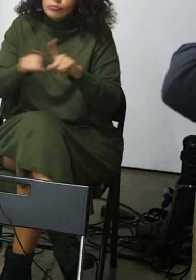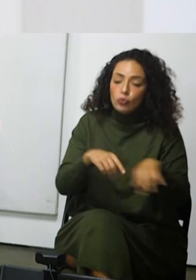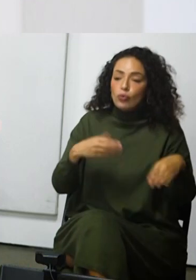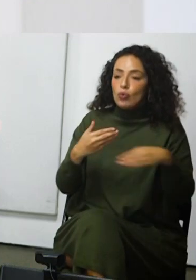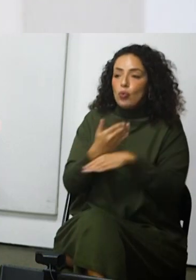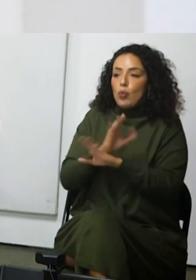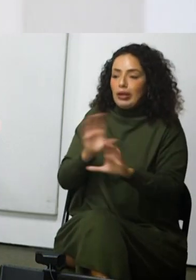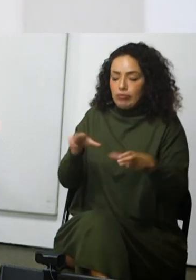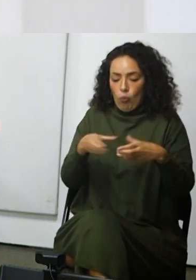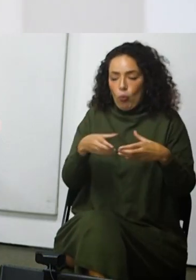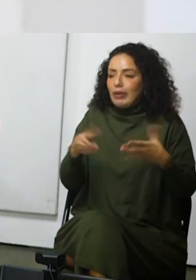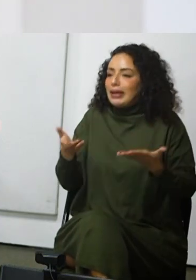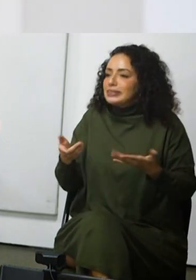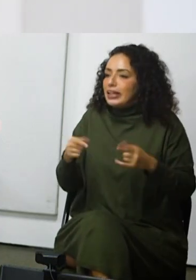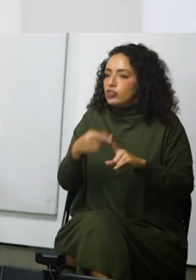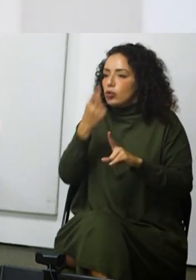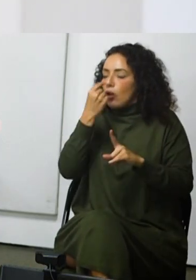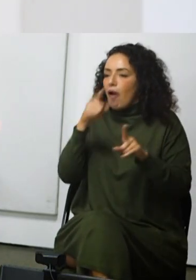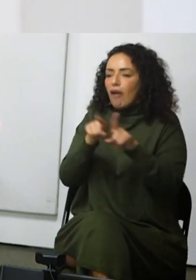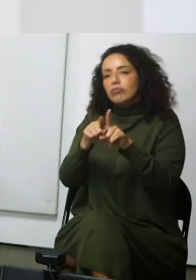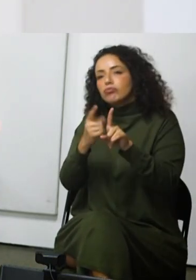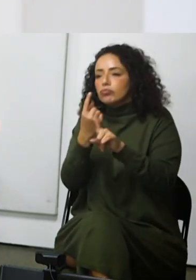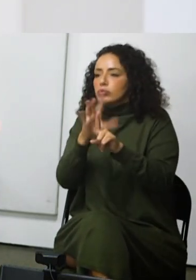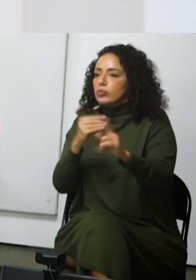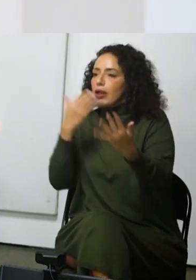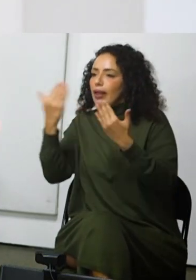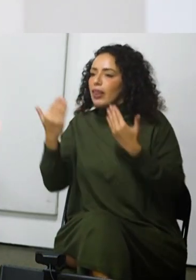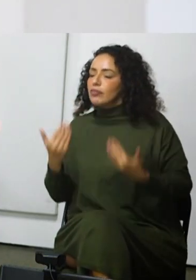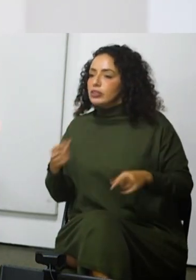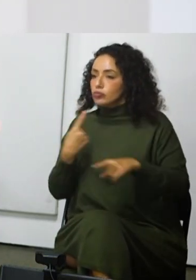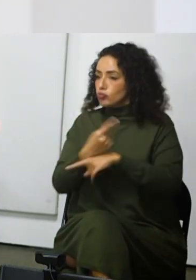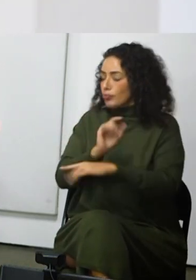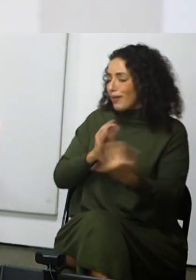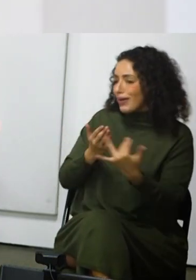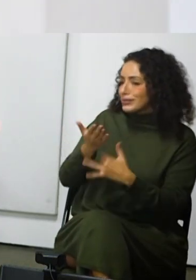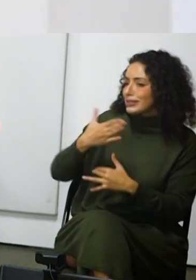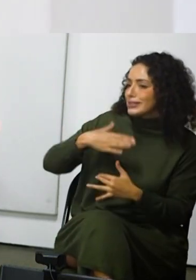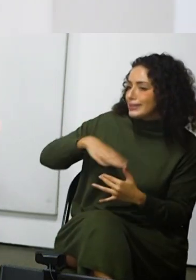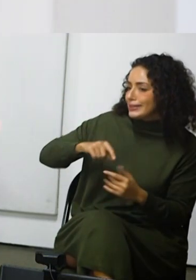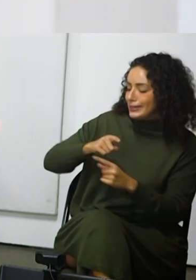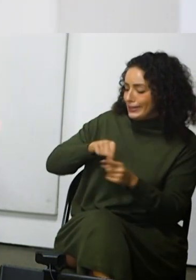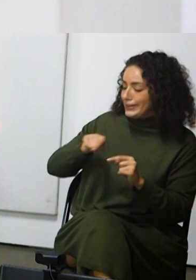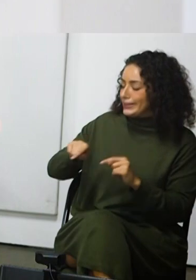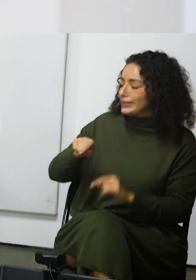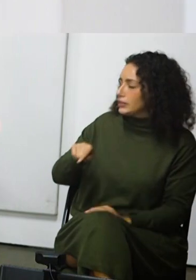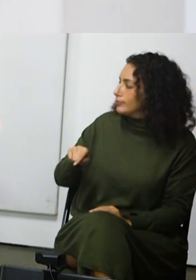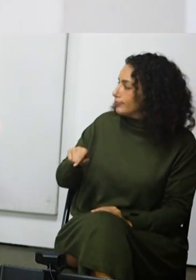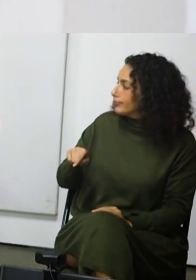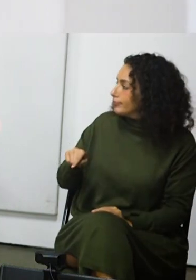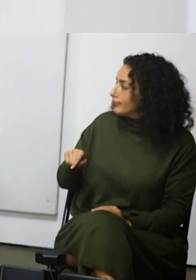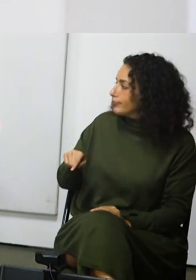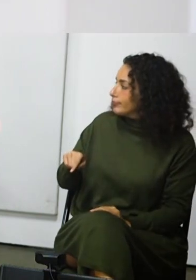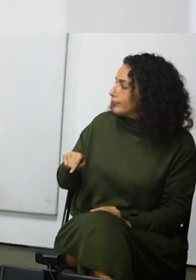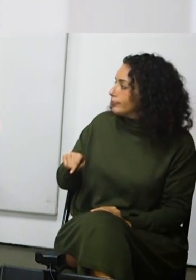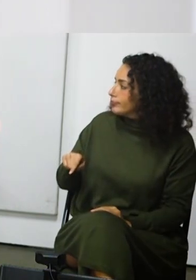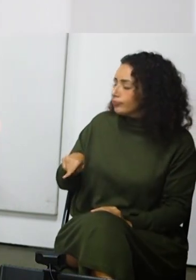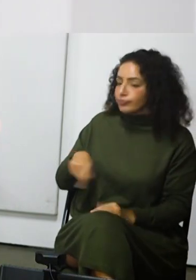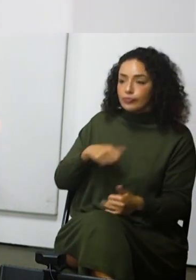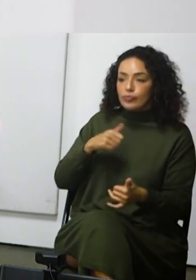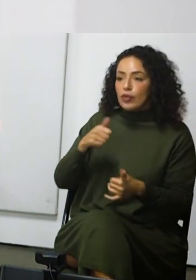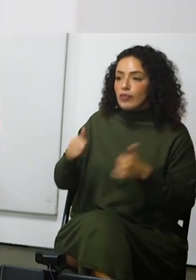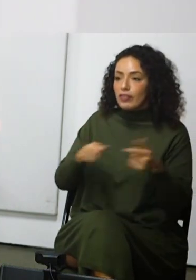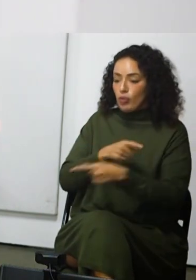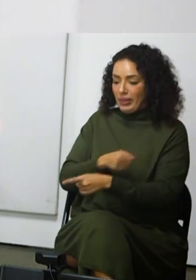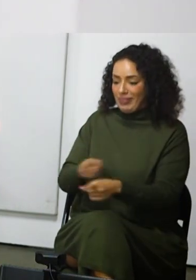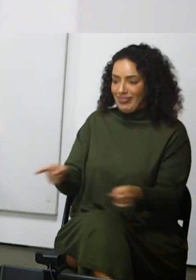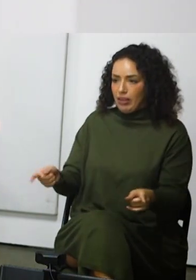or the galleries, if they when we talk about access needs, I think it's very common for them not to know any organization